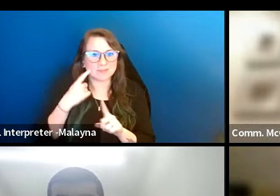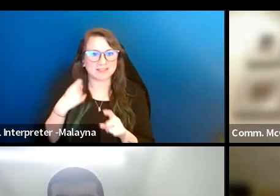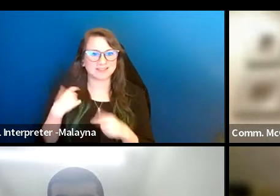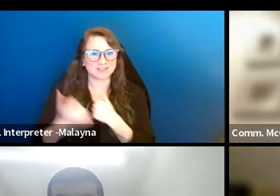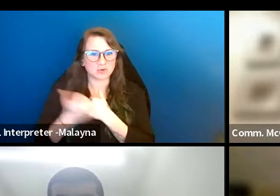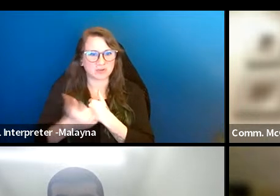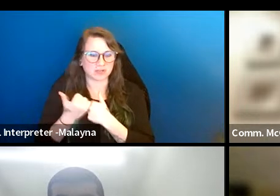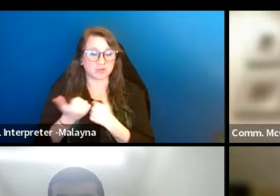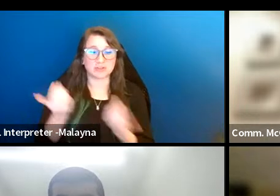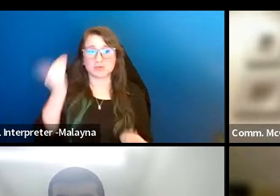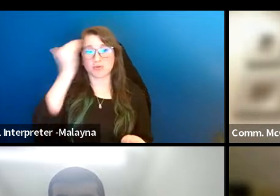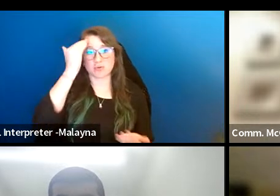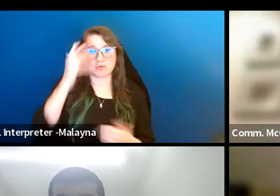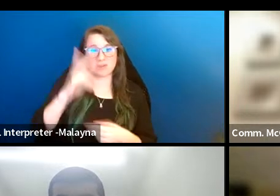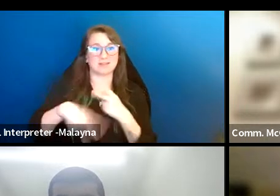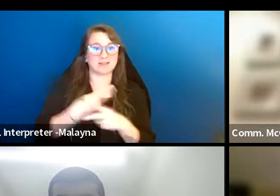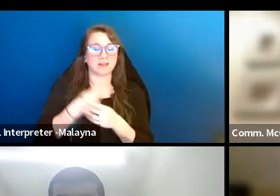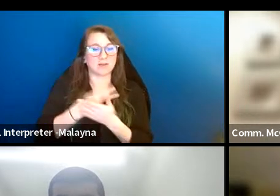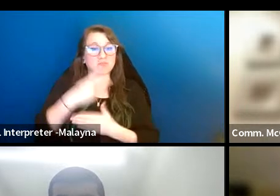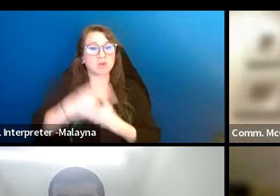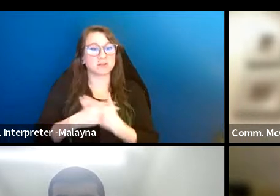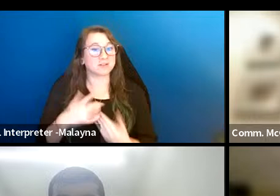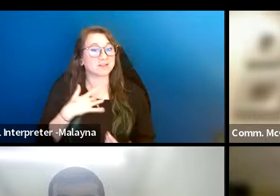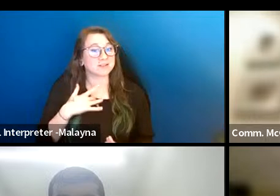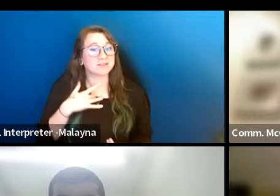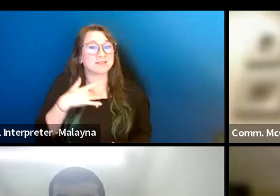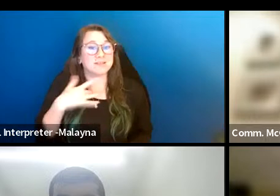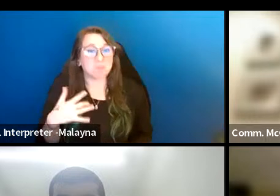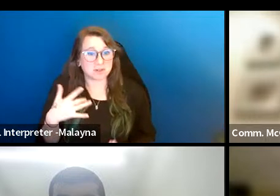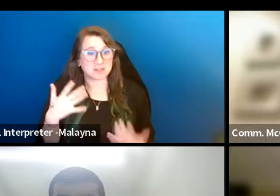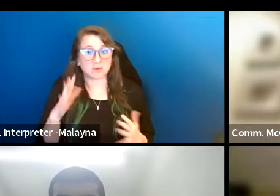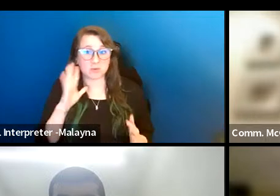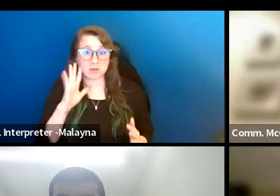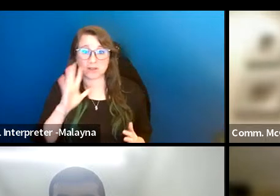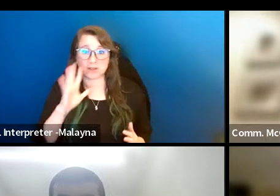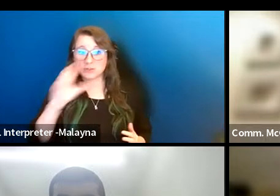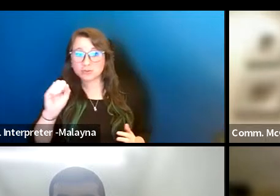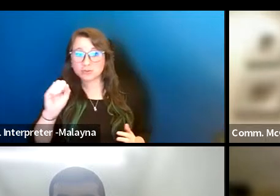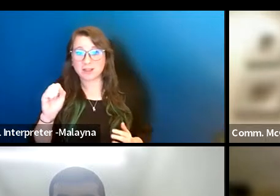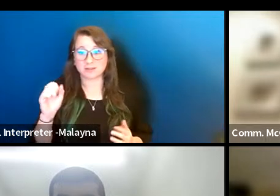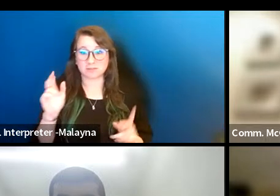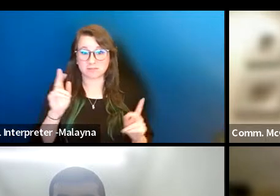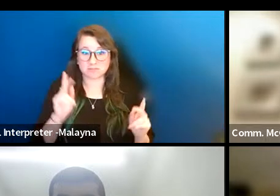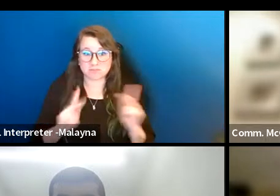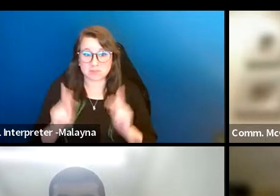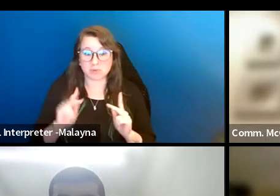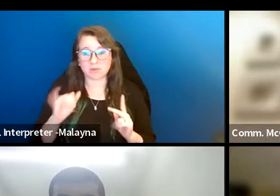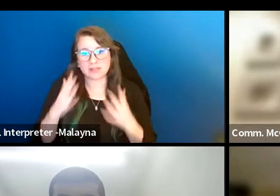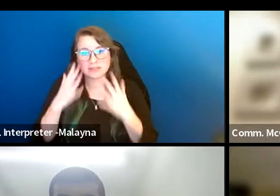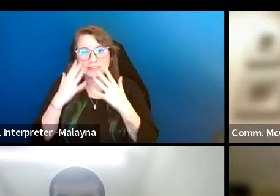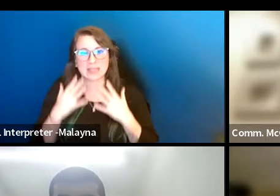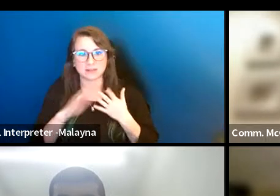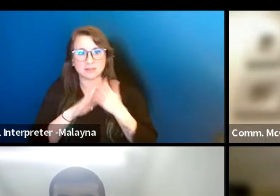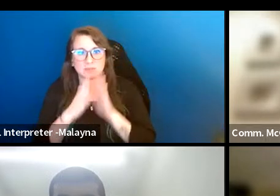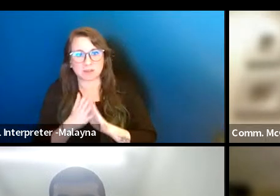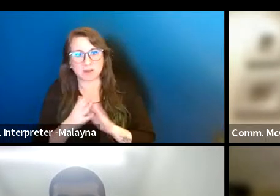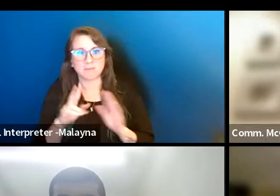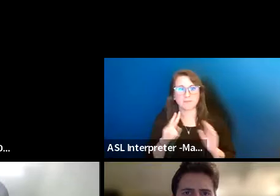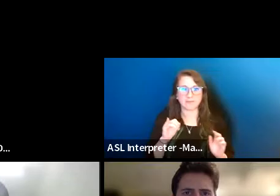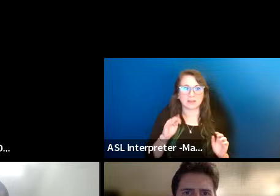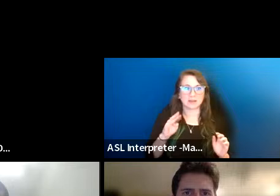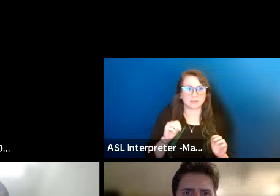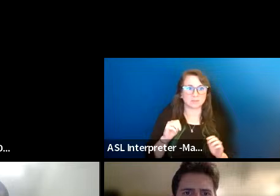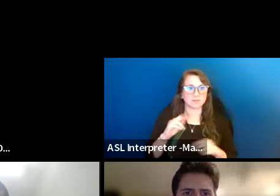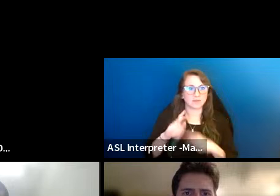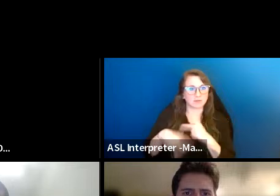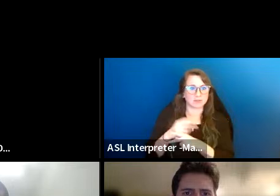that this kind of project typically attracts folks that are sadly become victims of this crime, I